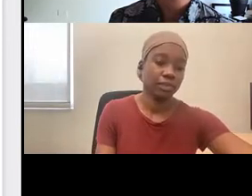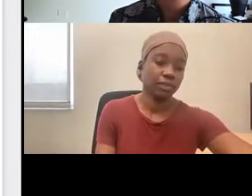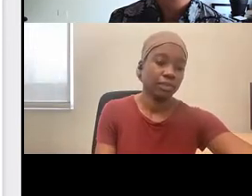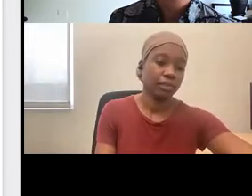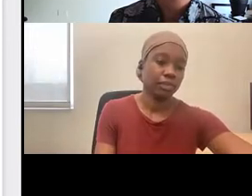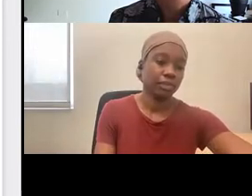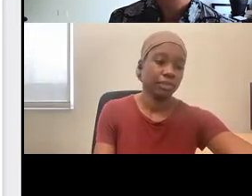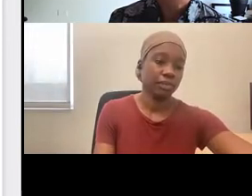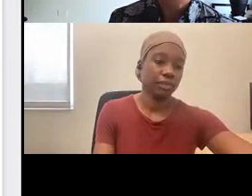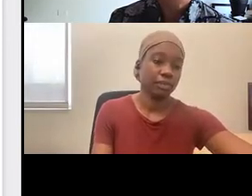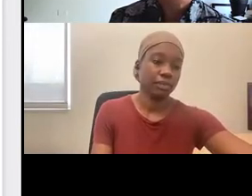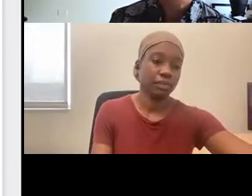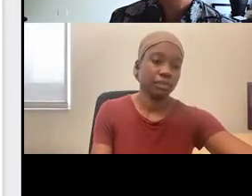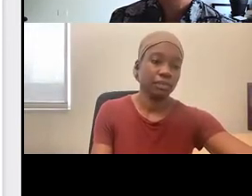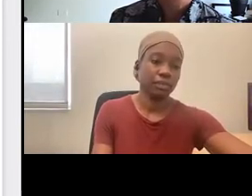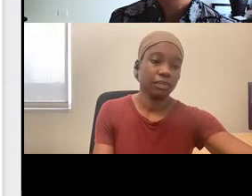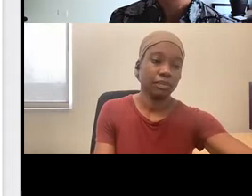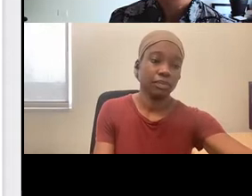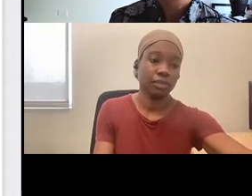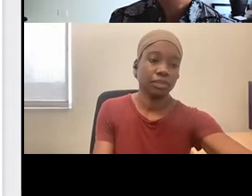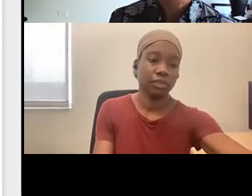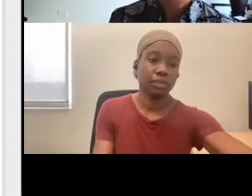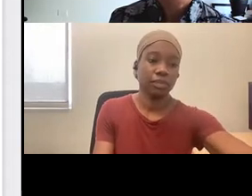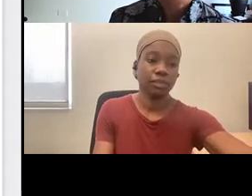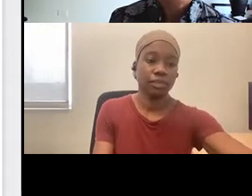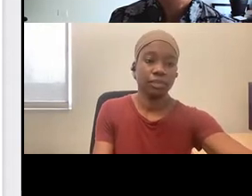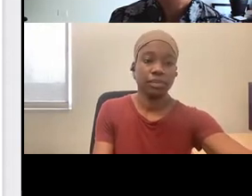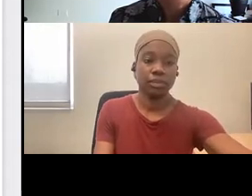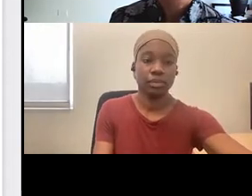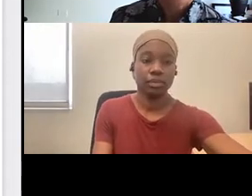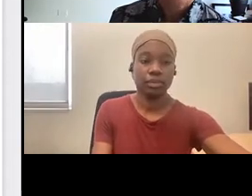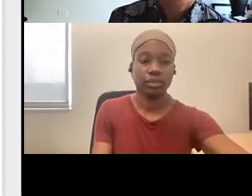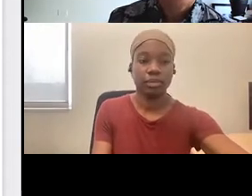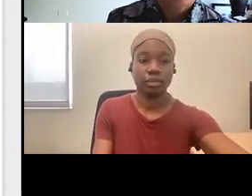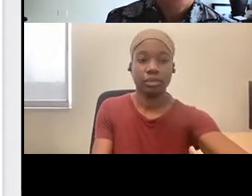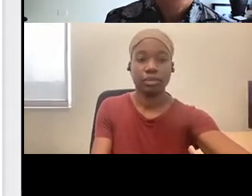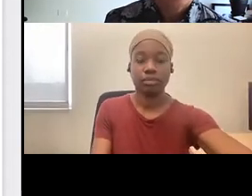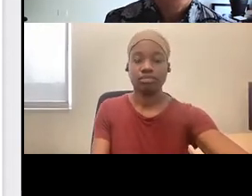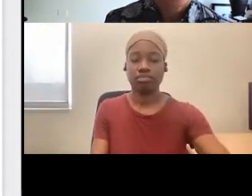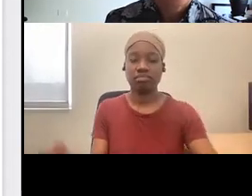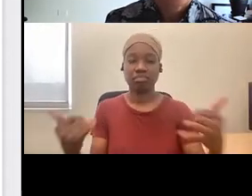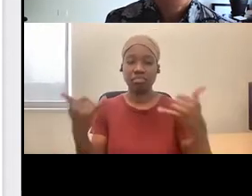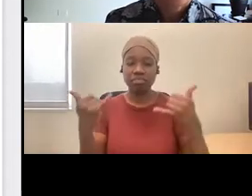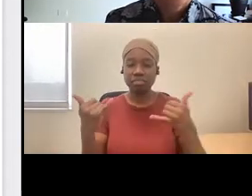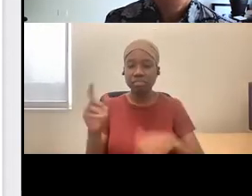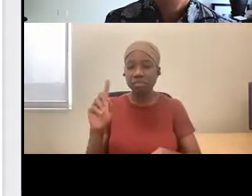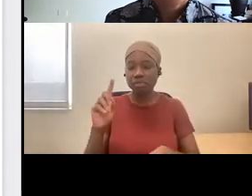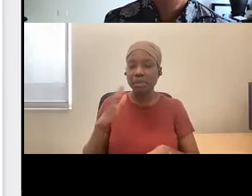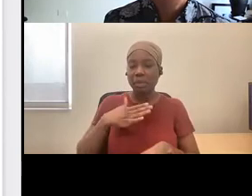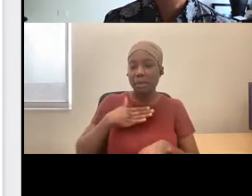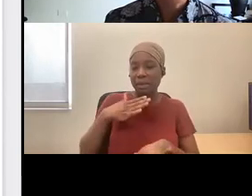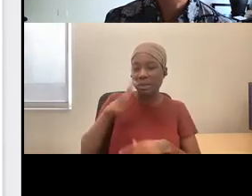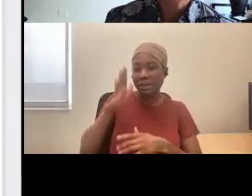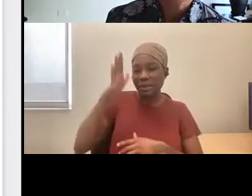I'm at my in-laws, so I'm not totally sure what's around, but I'm not seeing anything other than a TV and like DVD player.